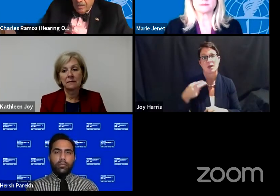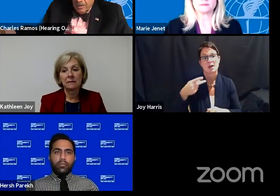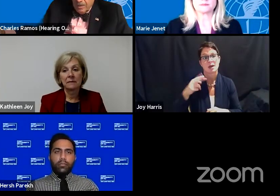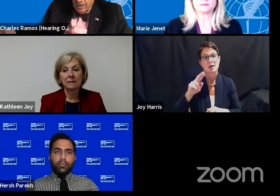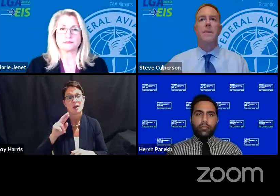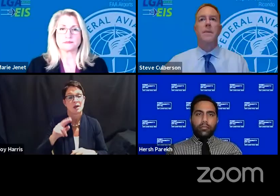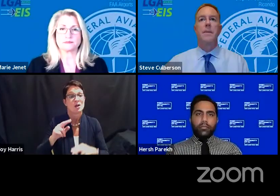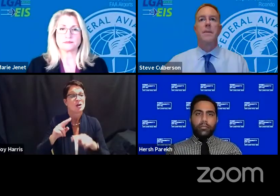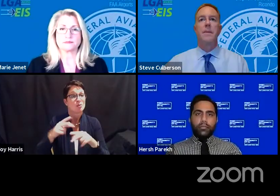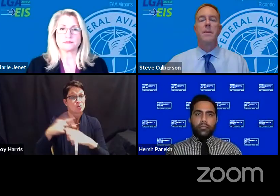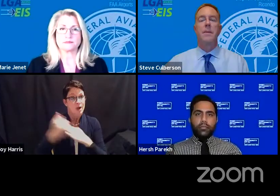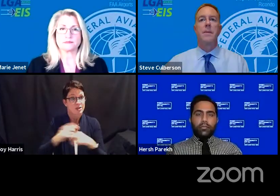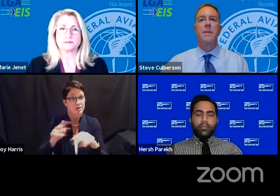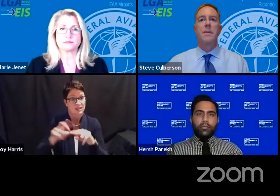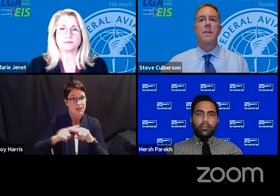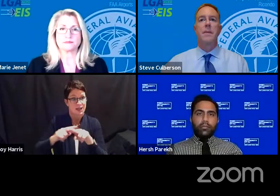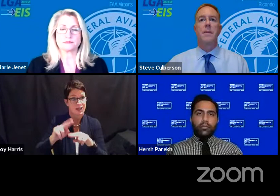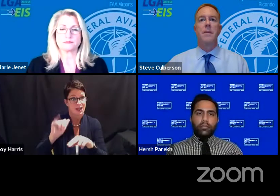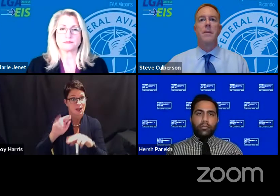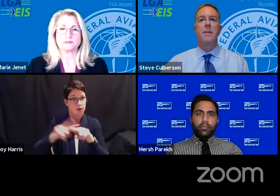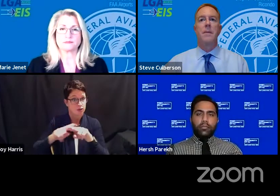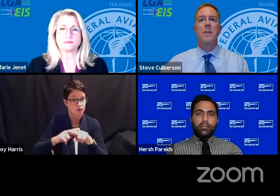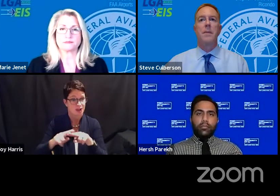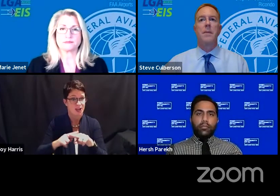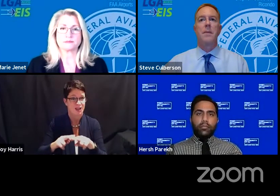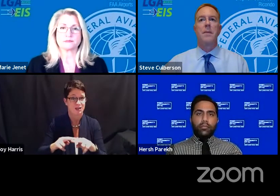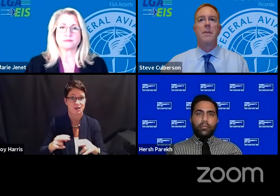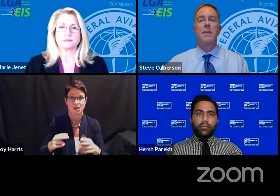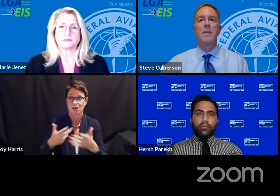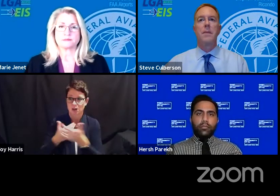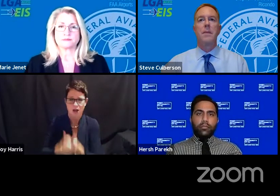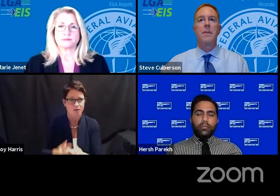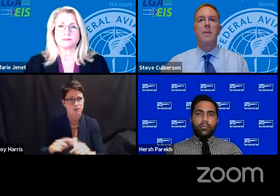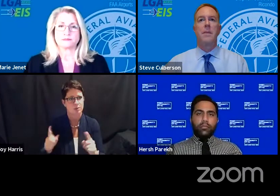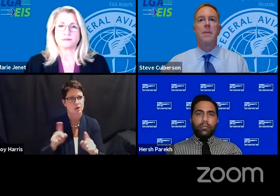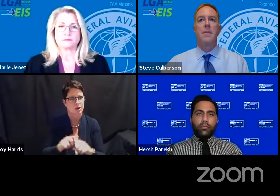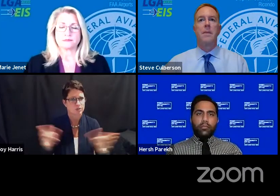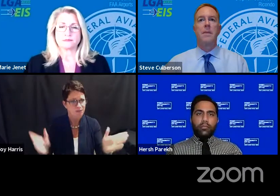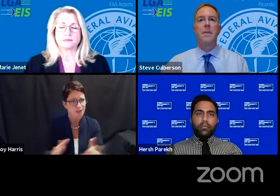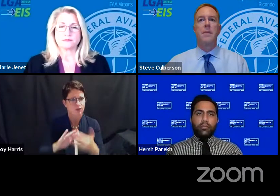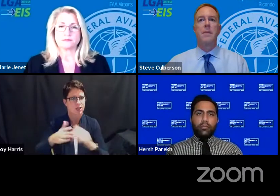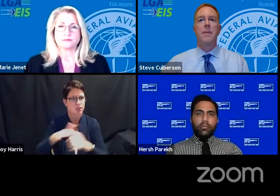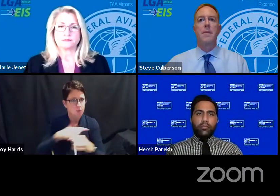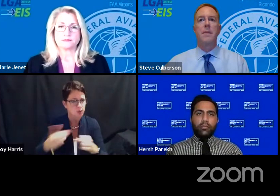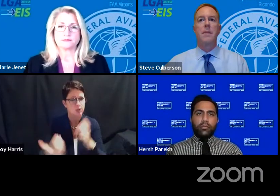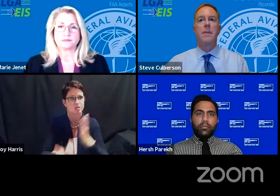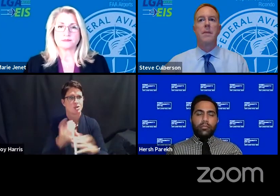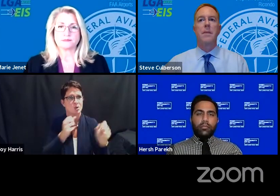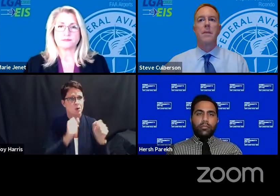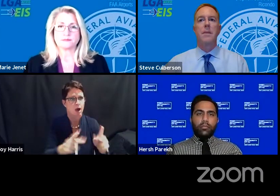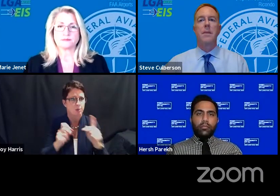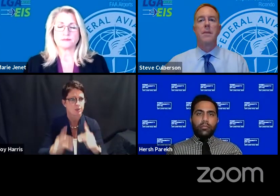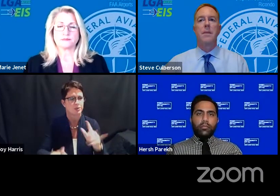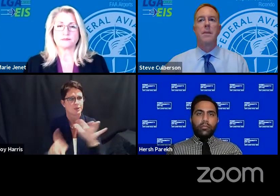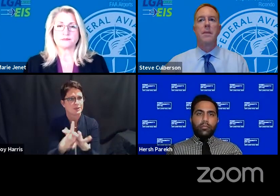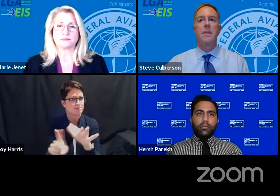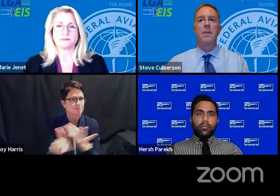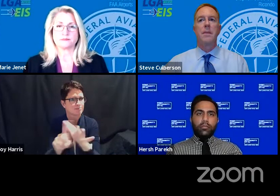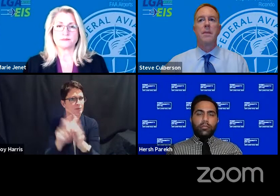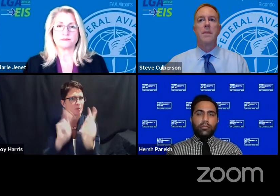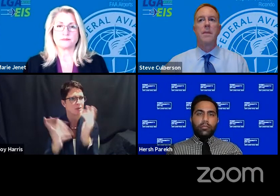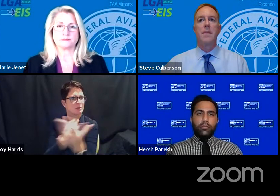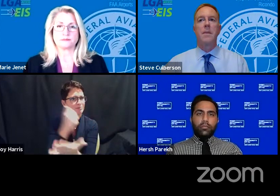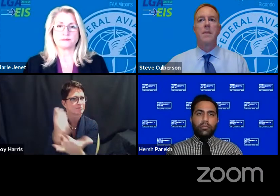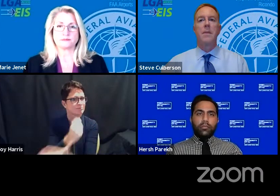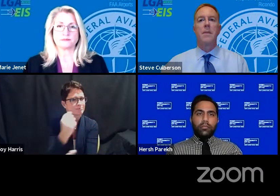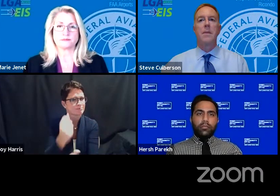train not only instill confidence, but they create jobs, invigorate communities, and open doors to new opportunity. This project,